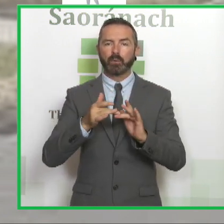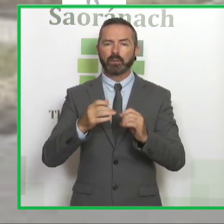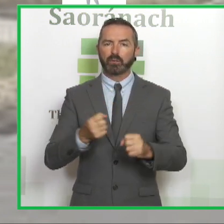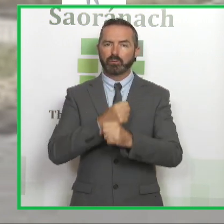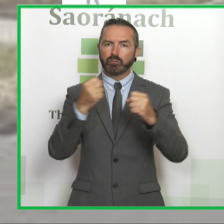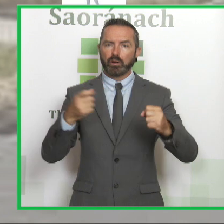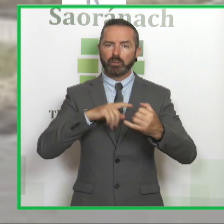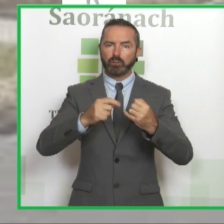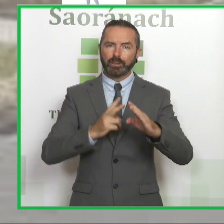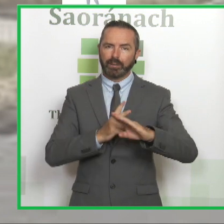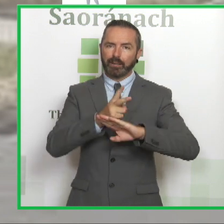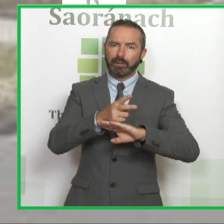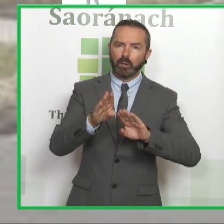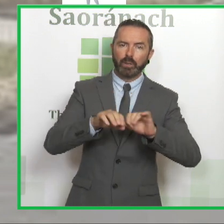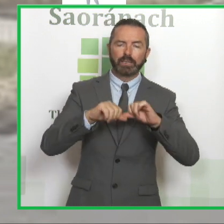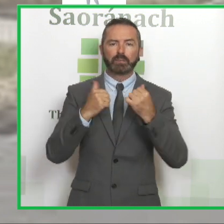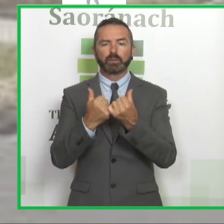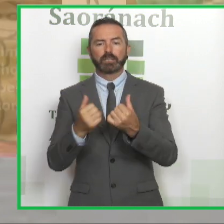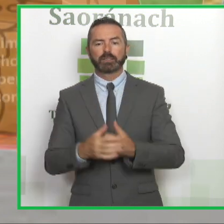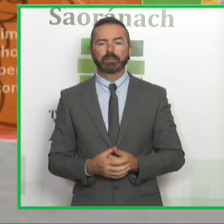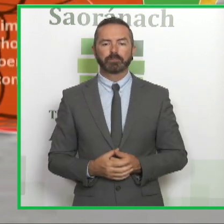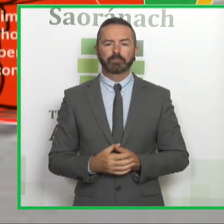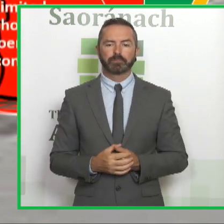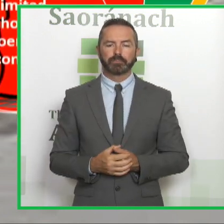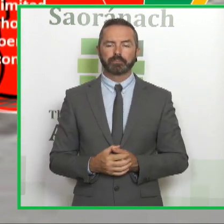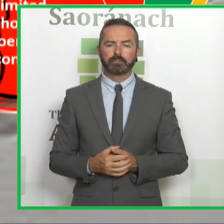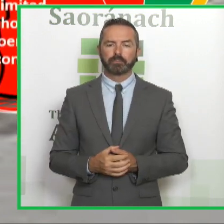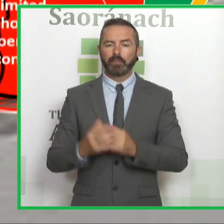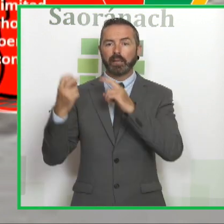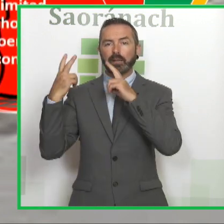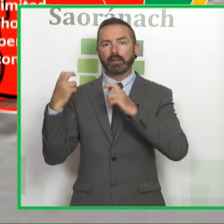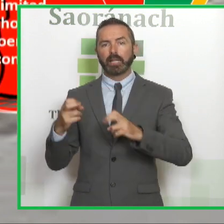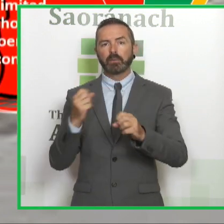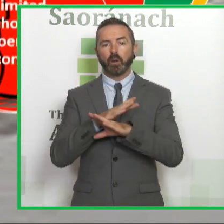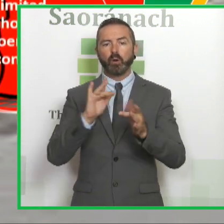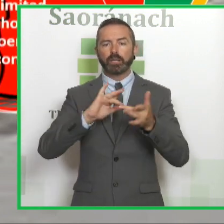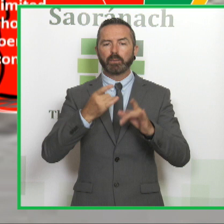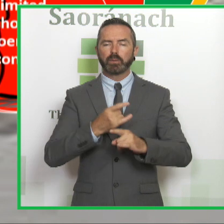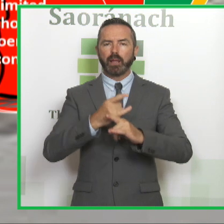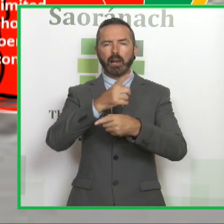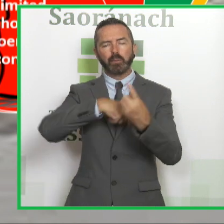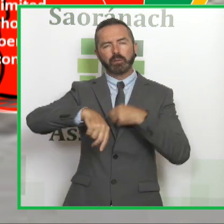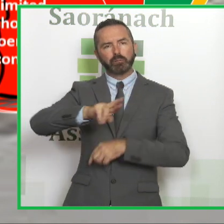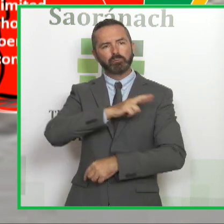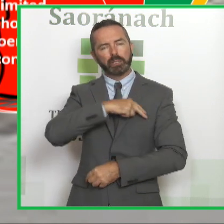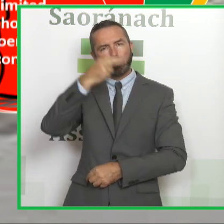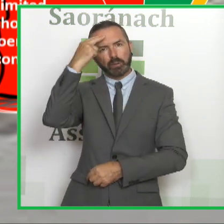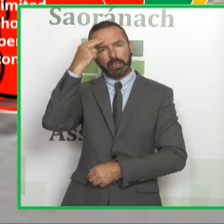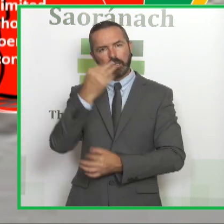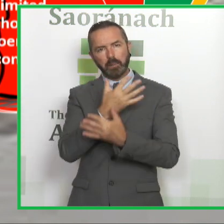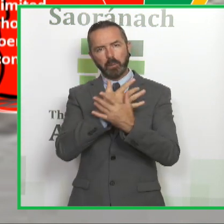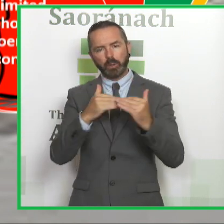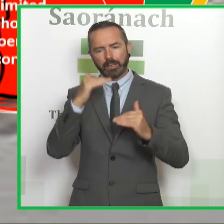resilient to interference than the associates. Examining these networks helped us to really understand the multiple layers